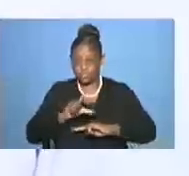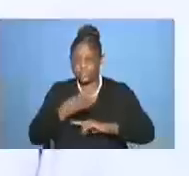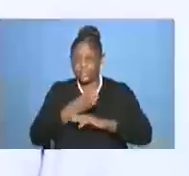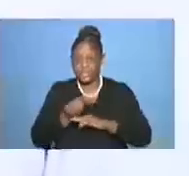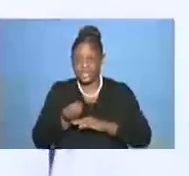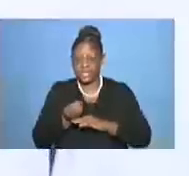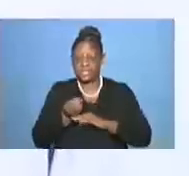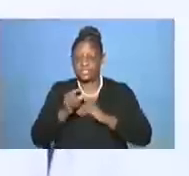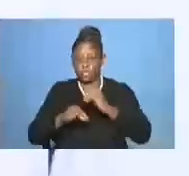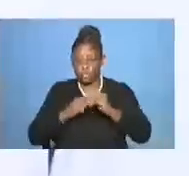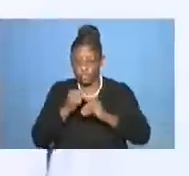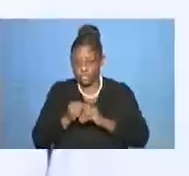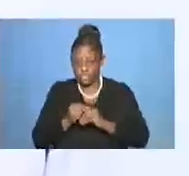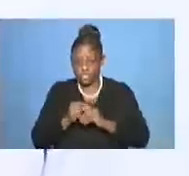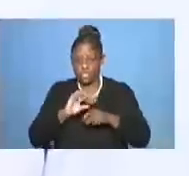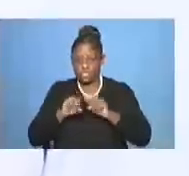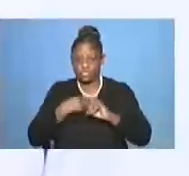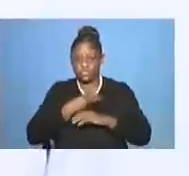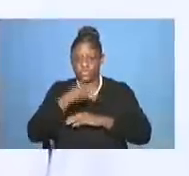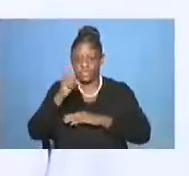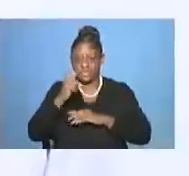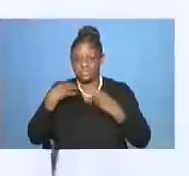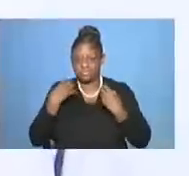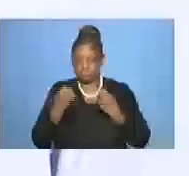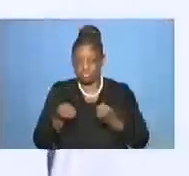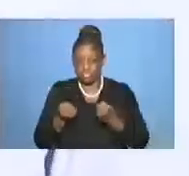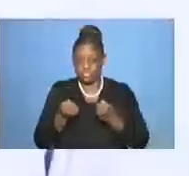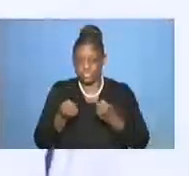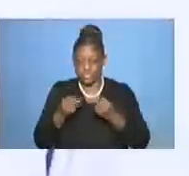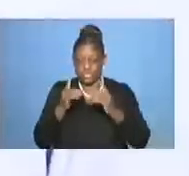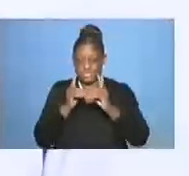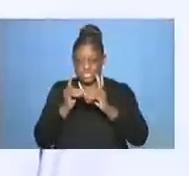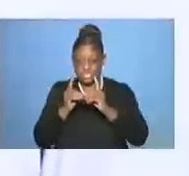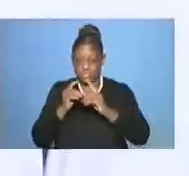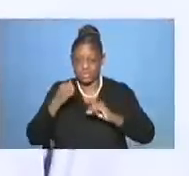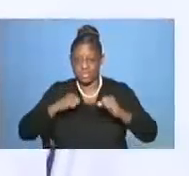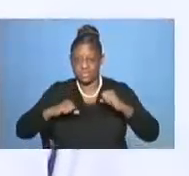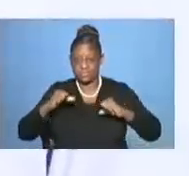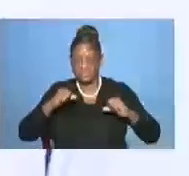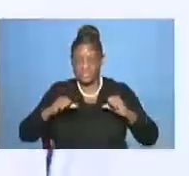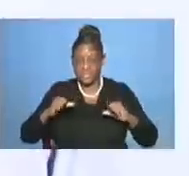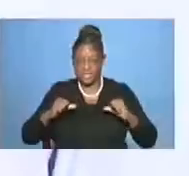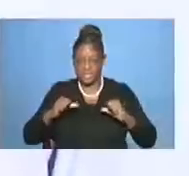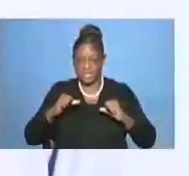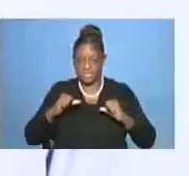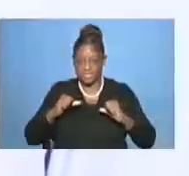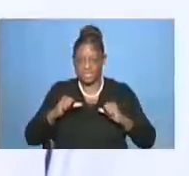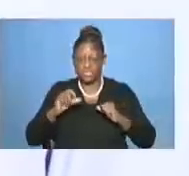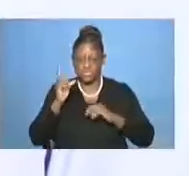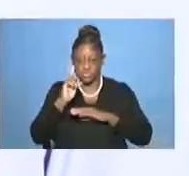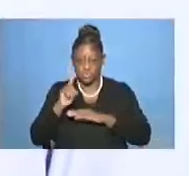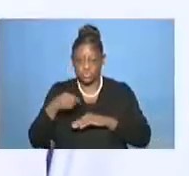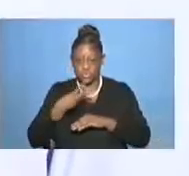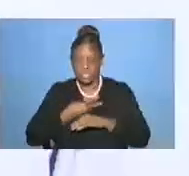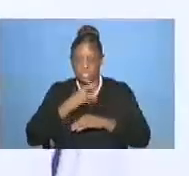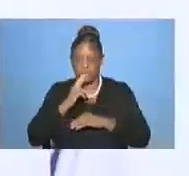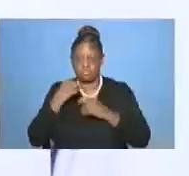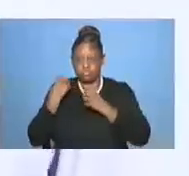strengthening of our digital asset Act has placed the Bahamas in a strong financial